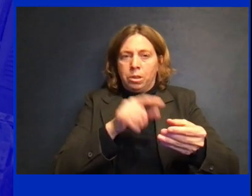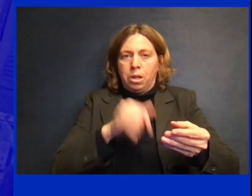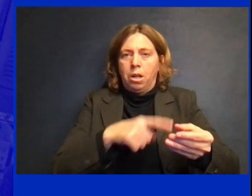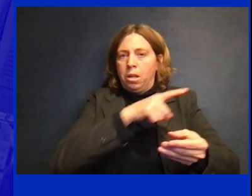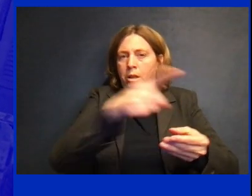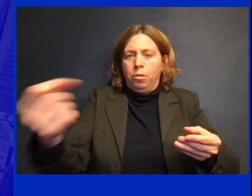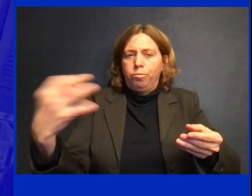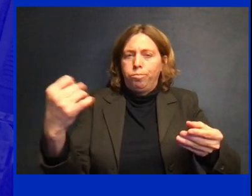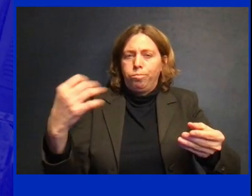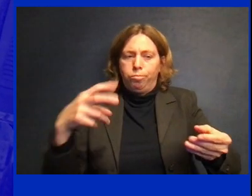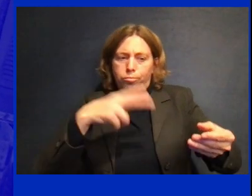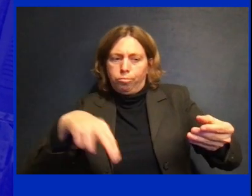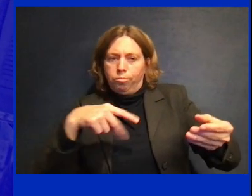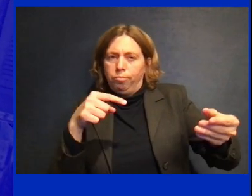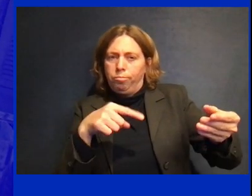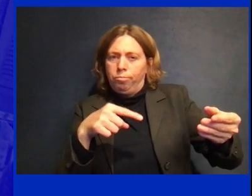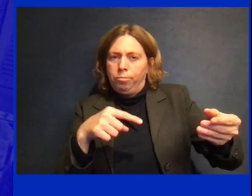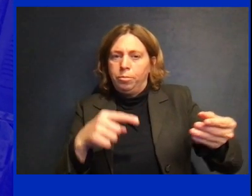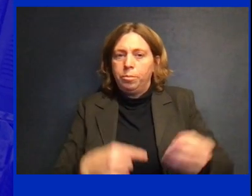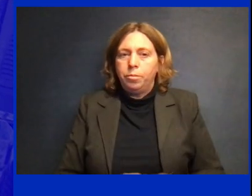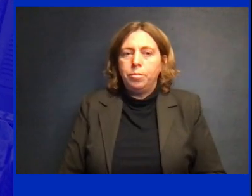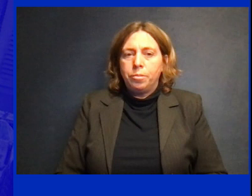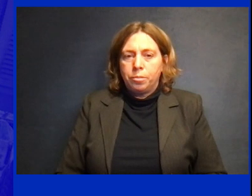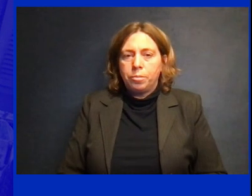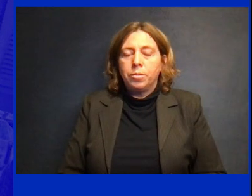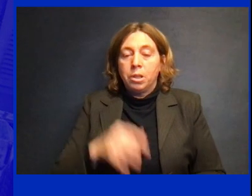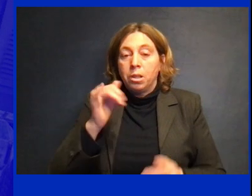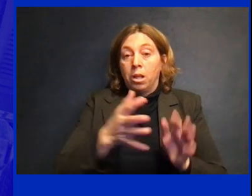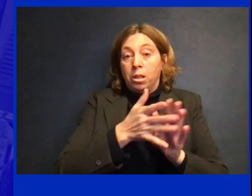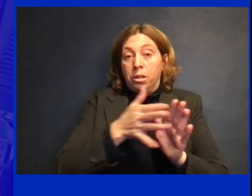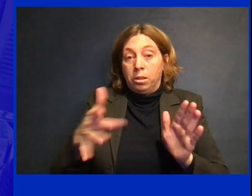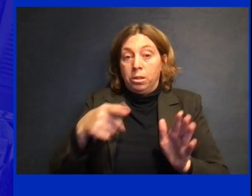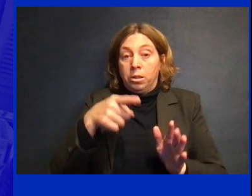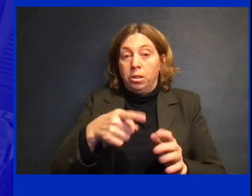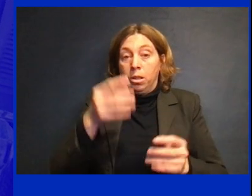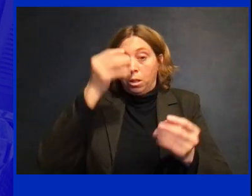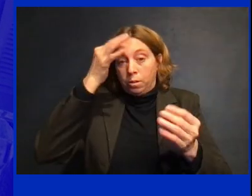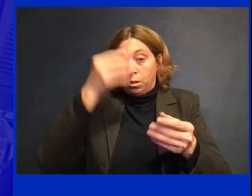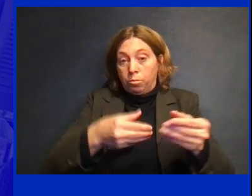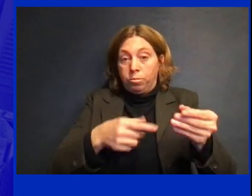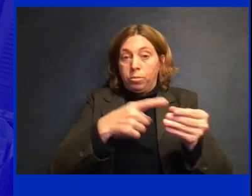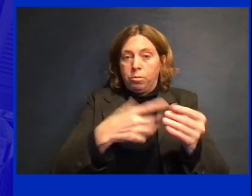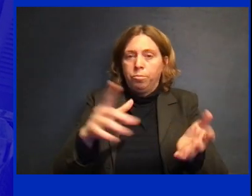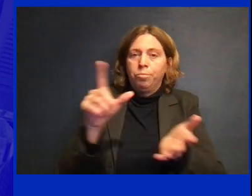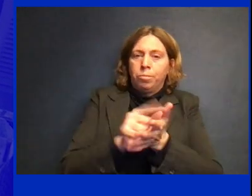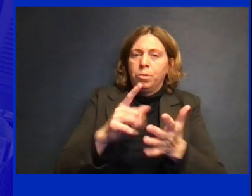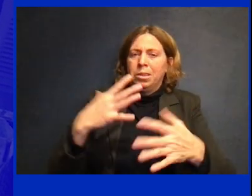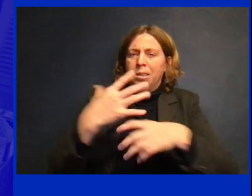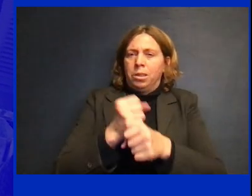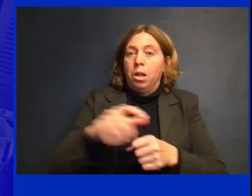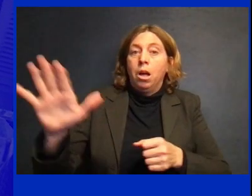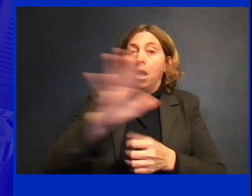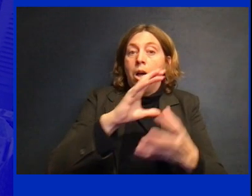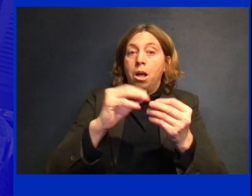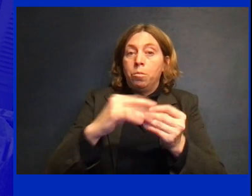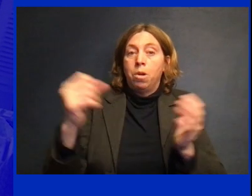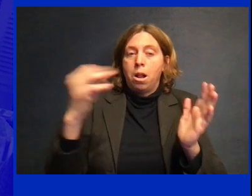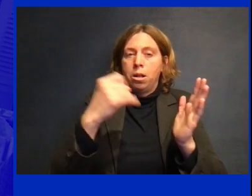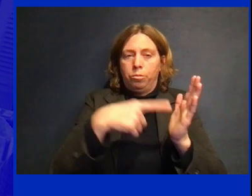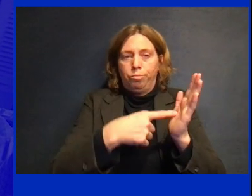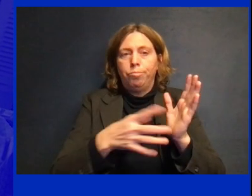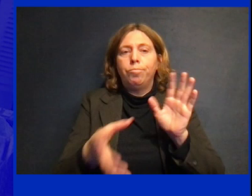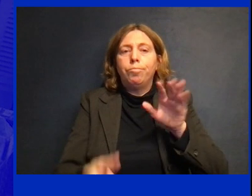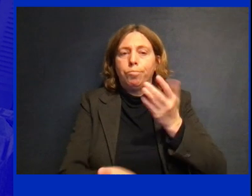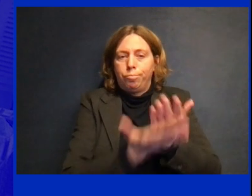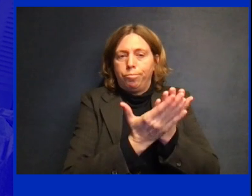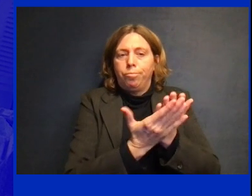this period, the final NEPA Scoping Information Packet was published summarizing comments received. This extensive